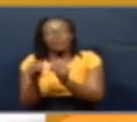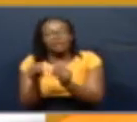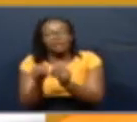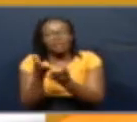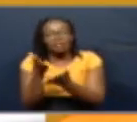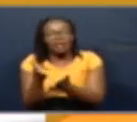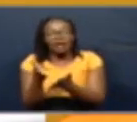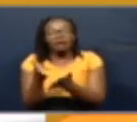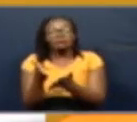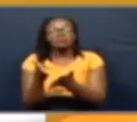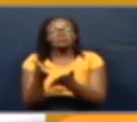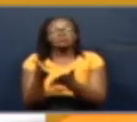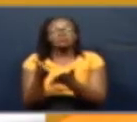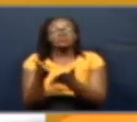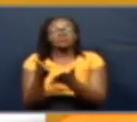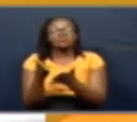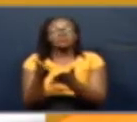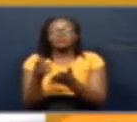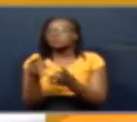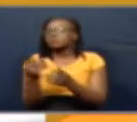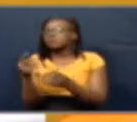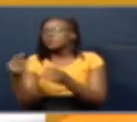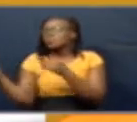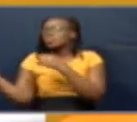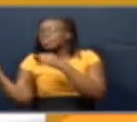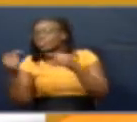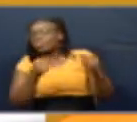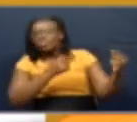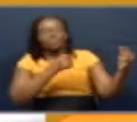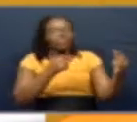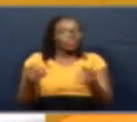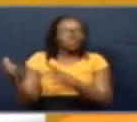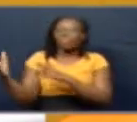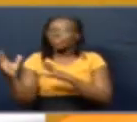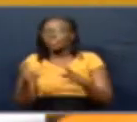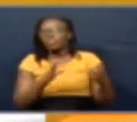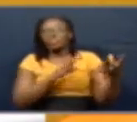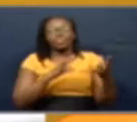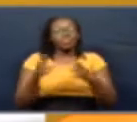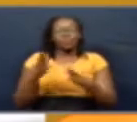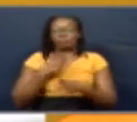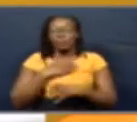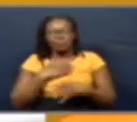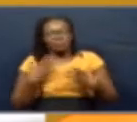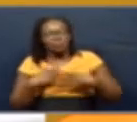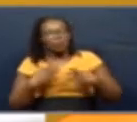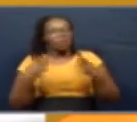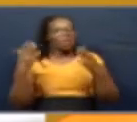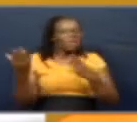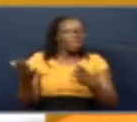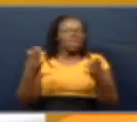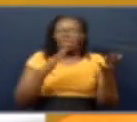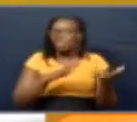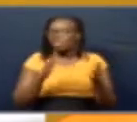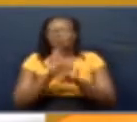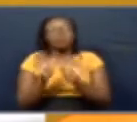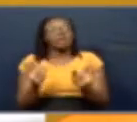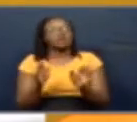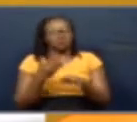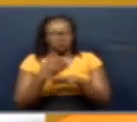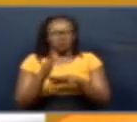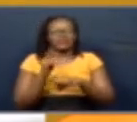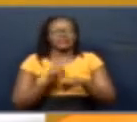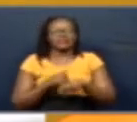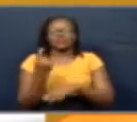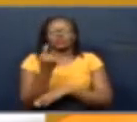the disaster, it is to argue, upon our way, what are fine, no, let my people are the ones with the capacity, wasting a lot of time where you could save lives.